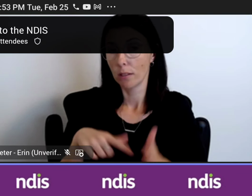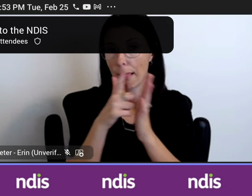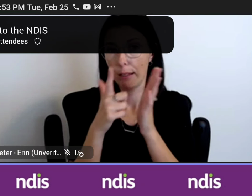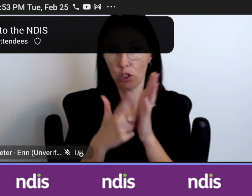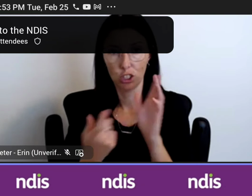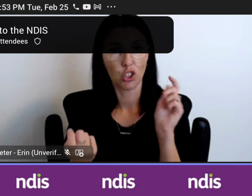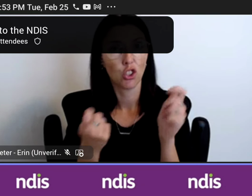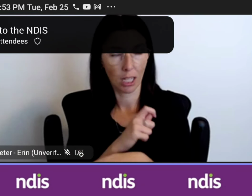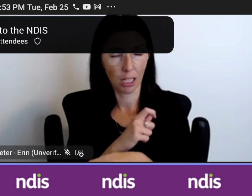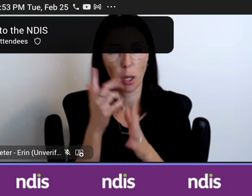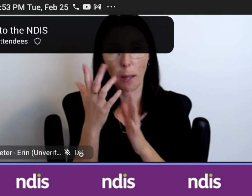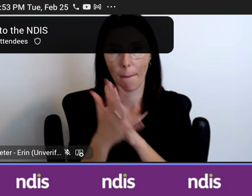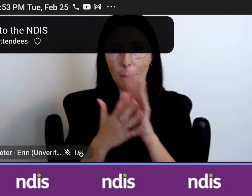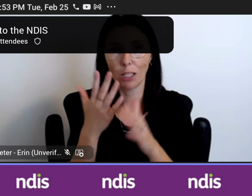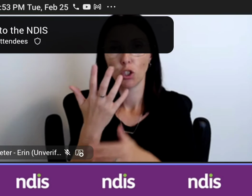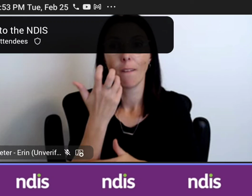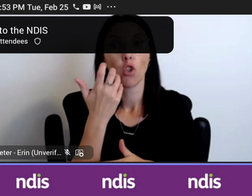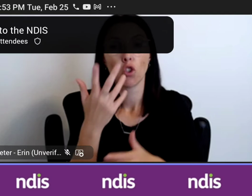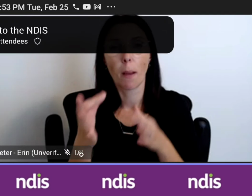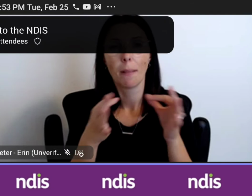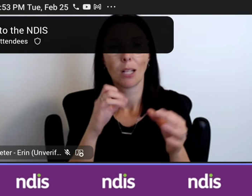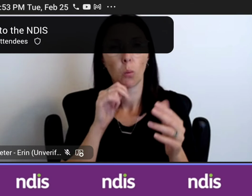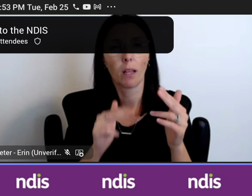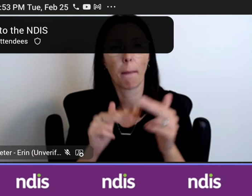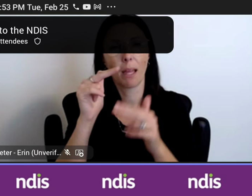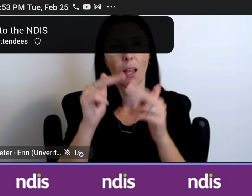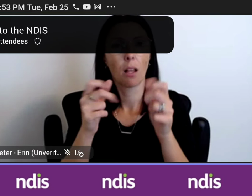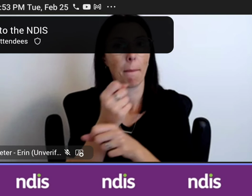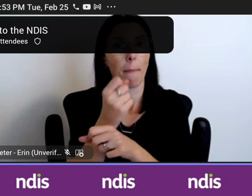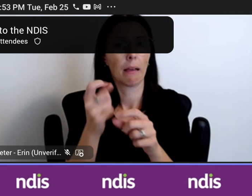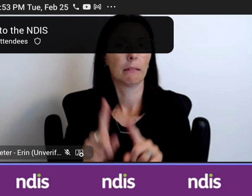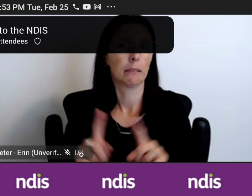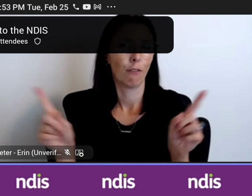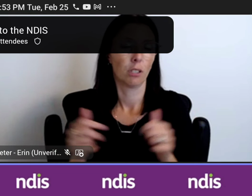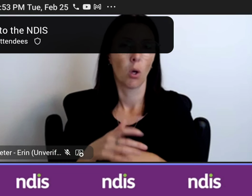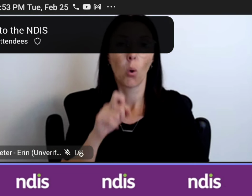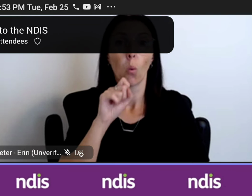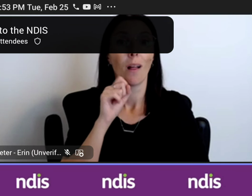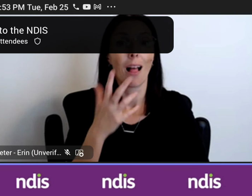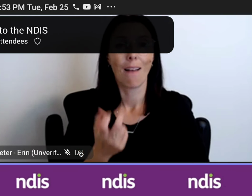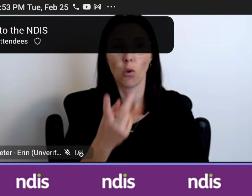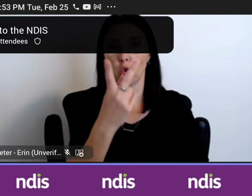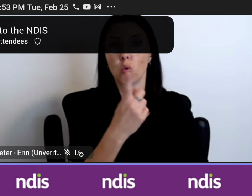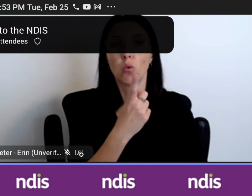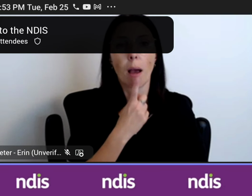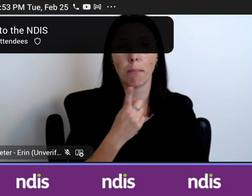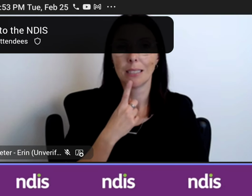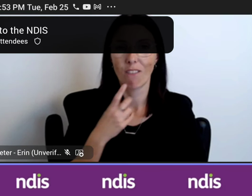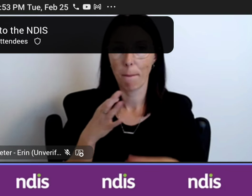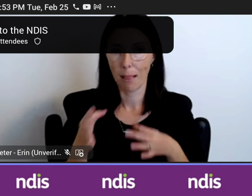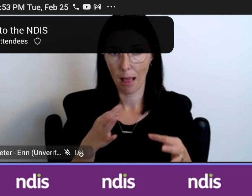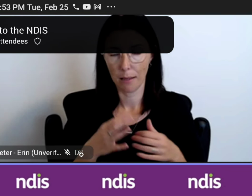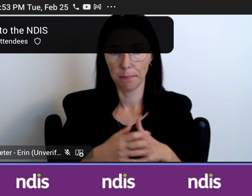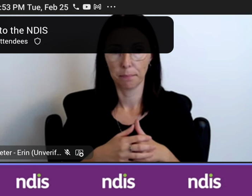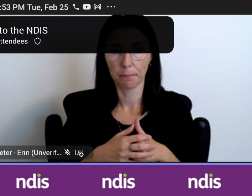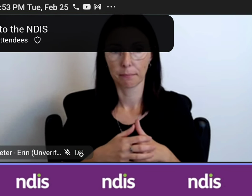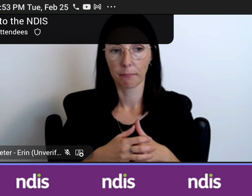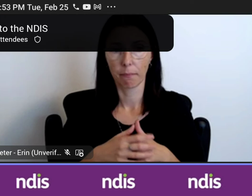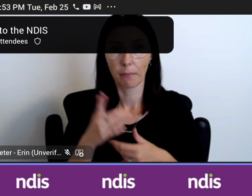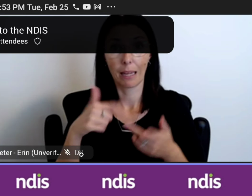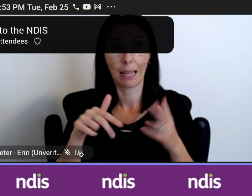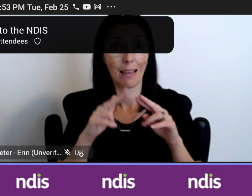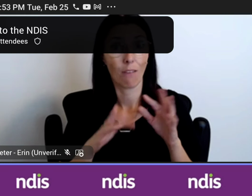in the future. So this means that there will be two kinds of NDIS plans. So if your plan was developed